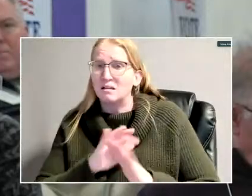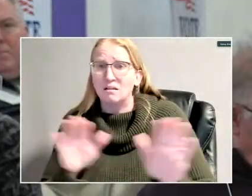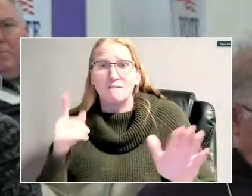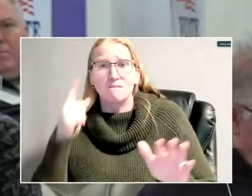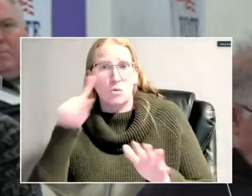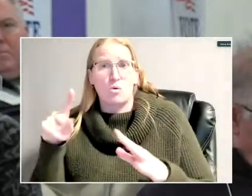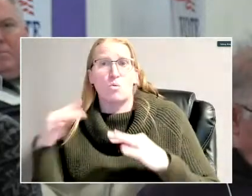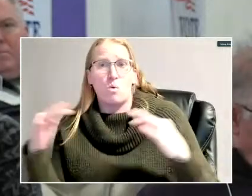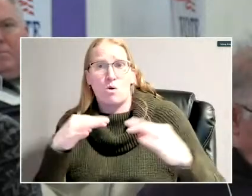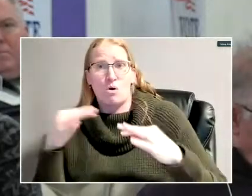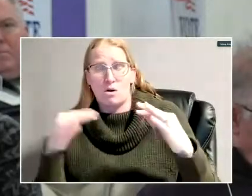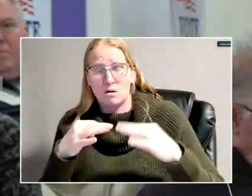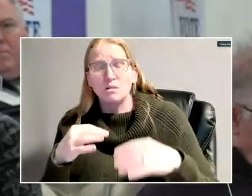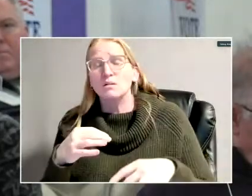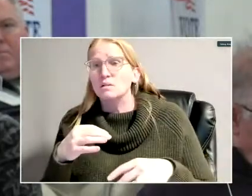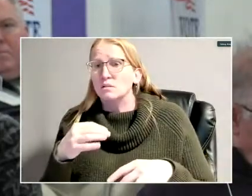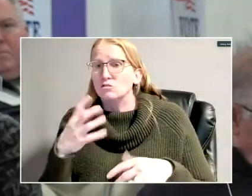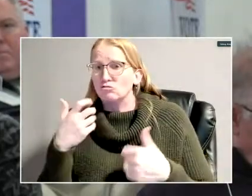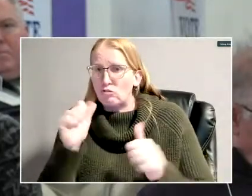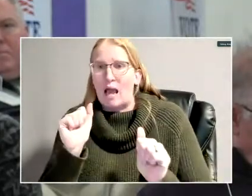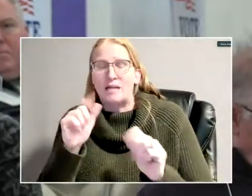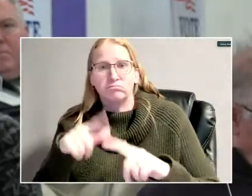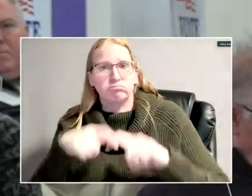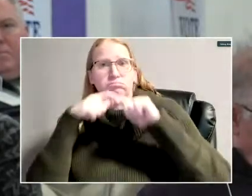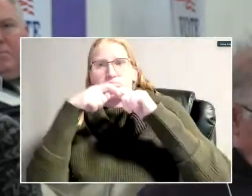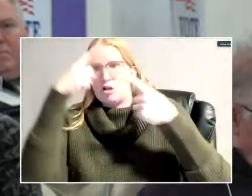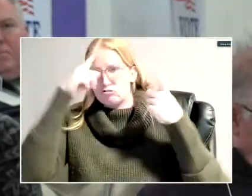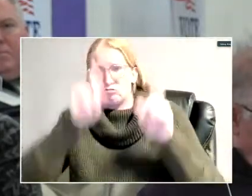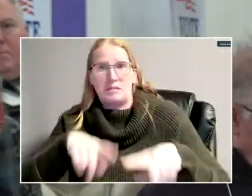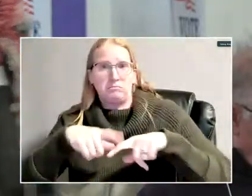stop funding the